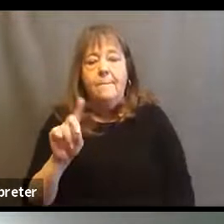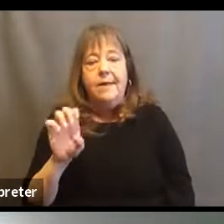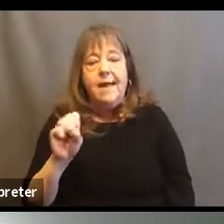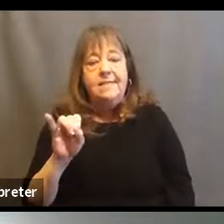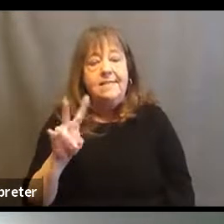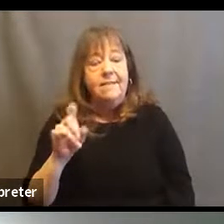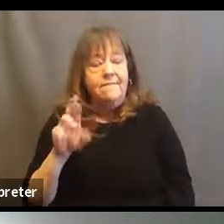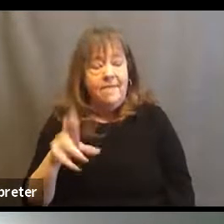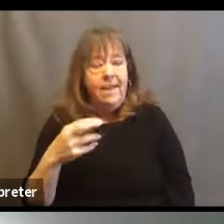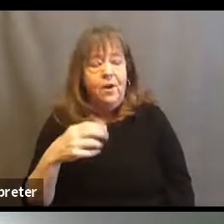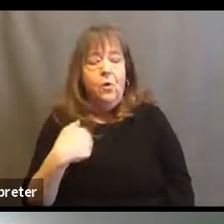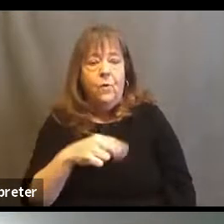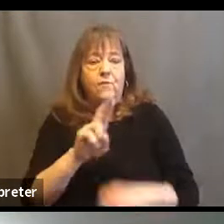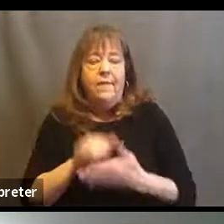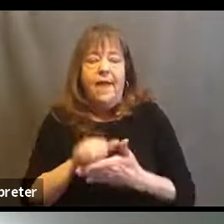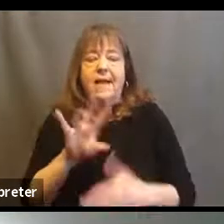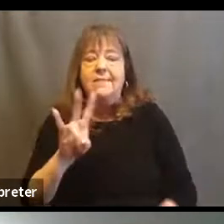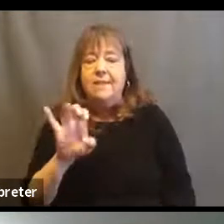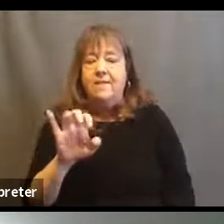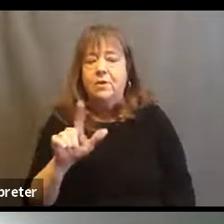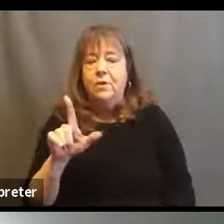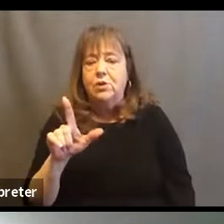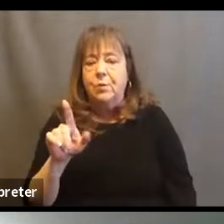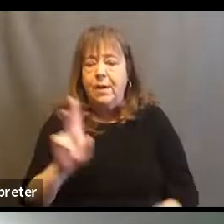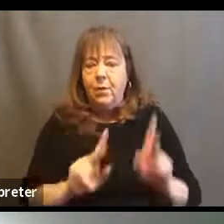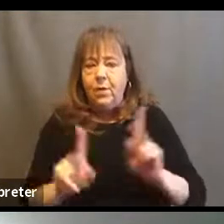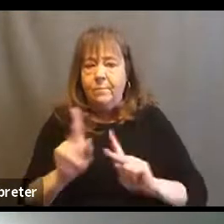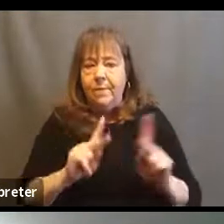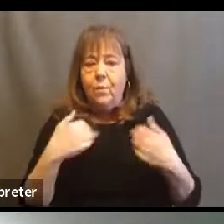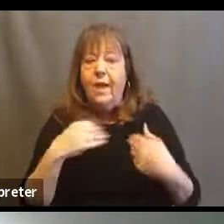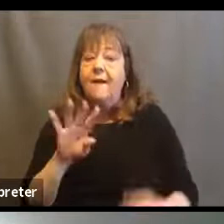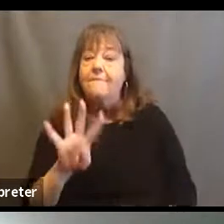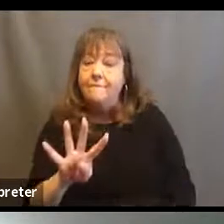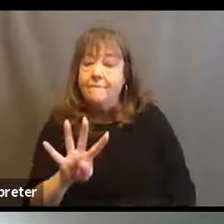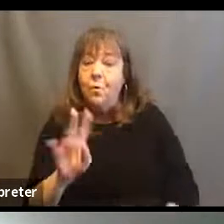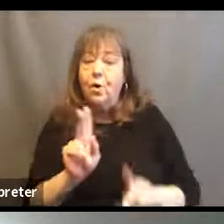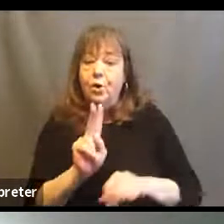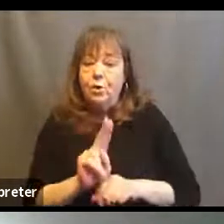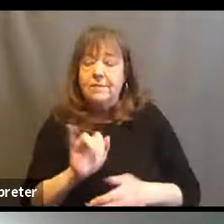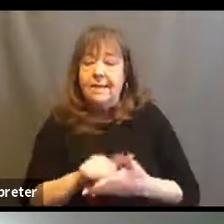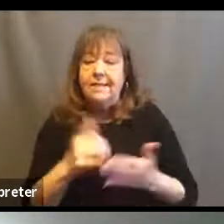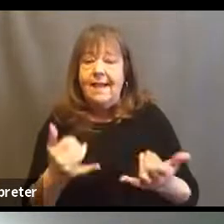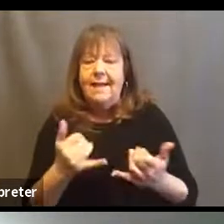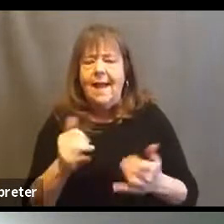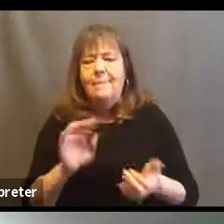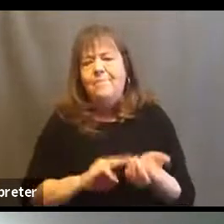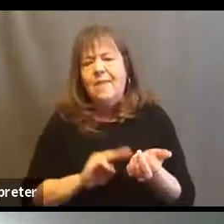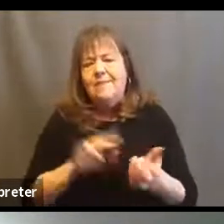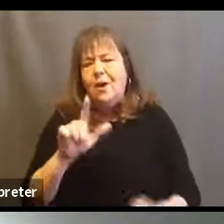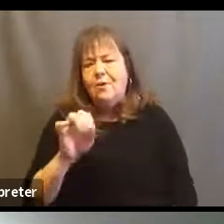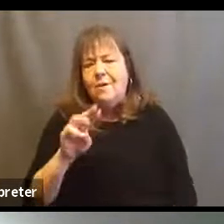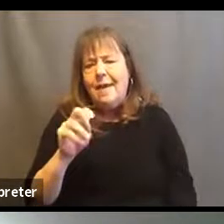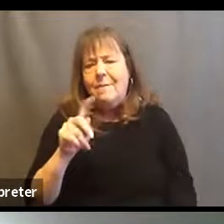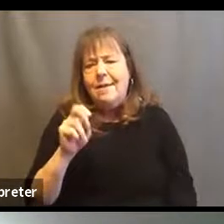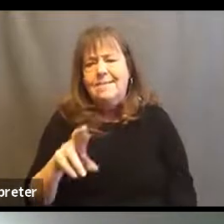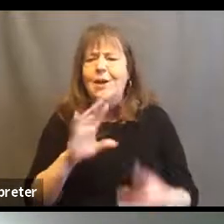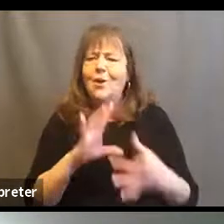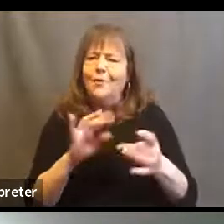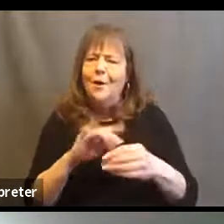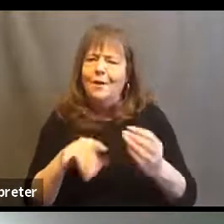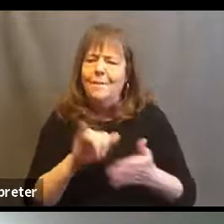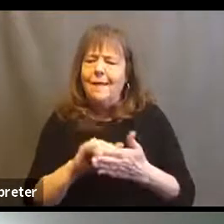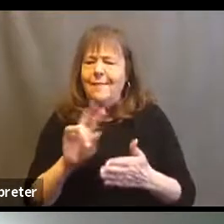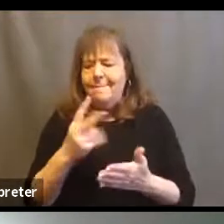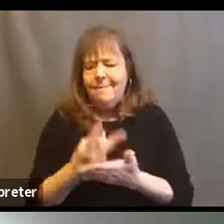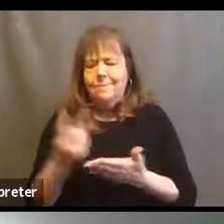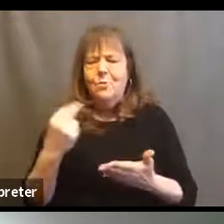using, we've treated 721 patients. We have 4 on treatment right now. And as Dr. Amentier mentioned a couple of weeks ago, there were questions about how